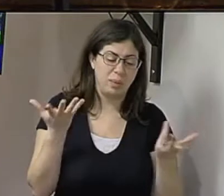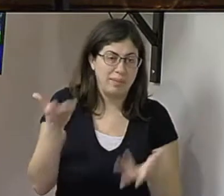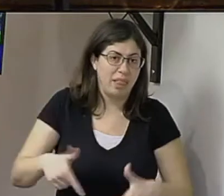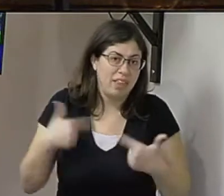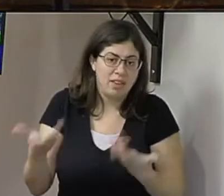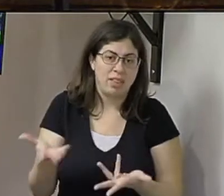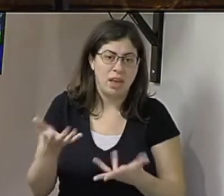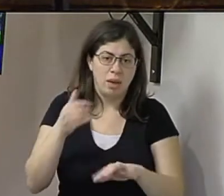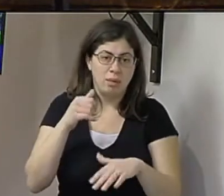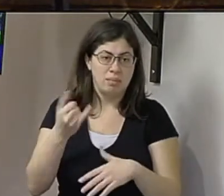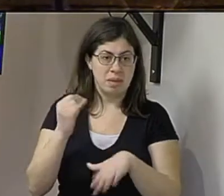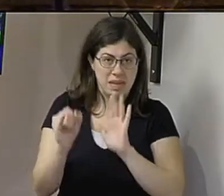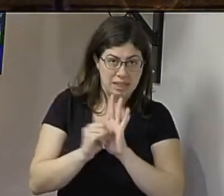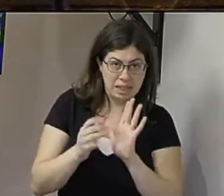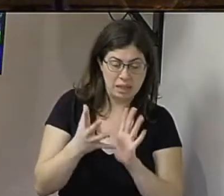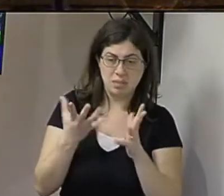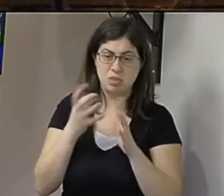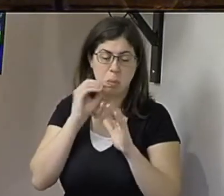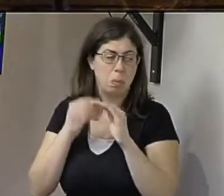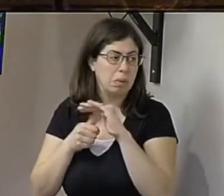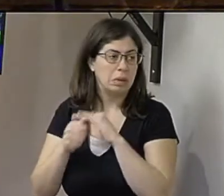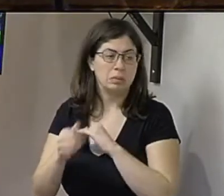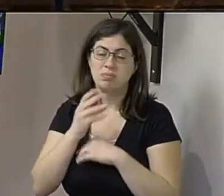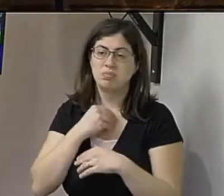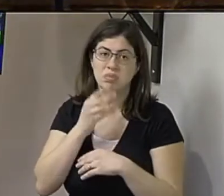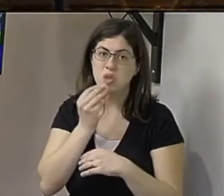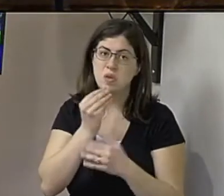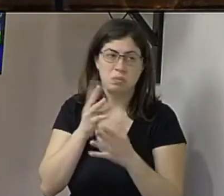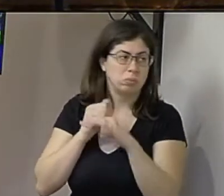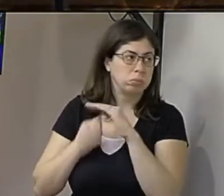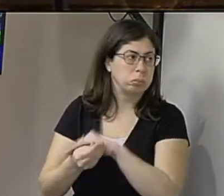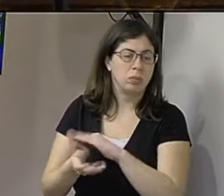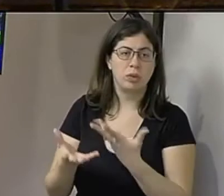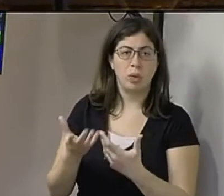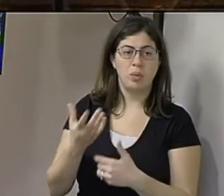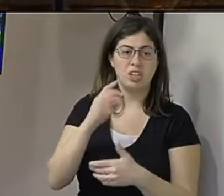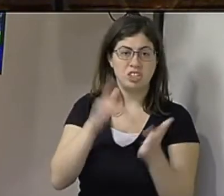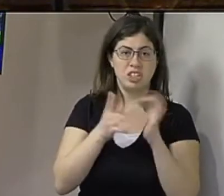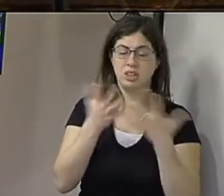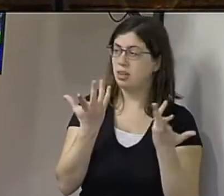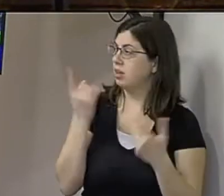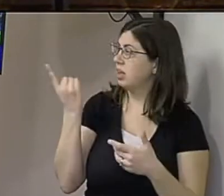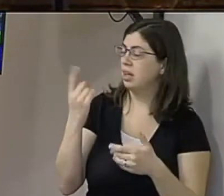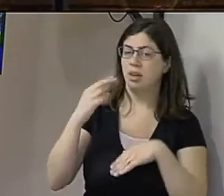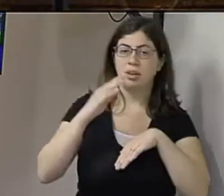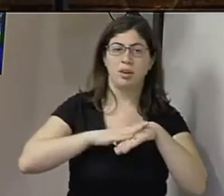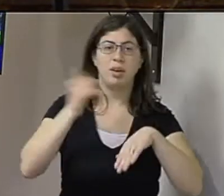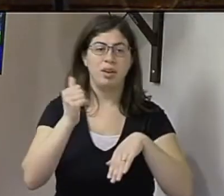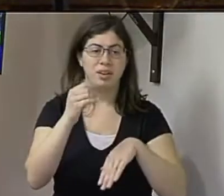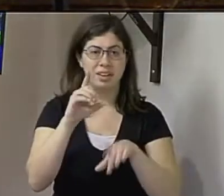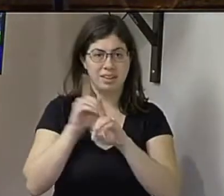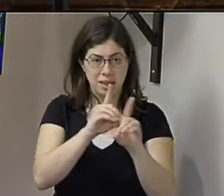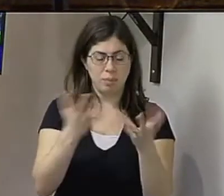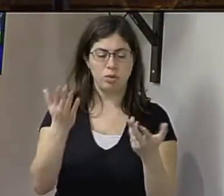living there and hiding their identity. You know, Jesus in Matthew 20, verse 25 through 26, he called his disciples around and he said, you